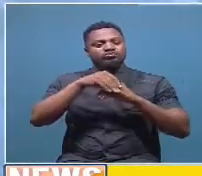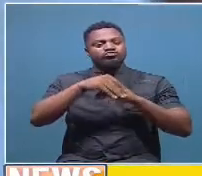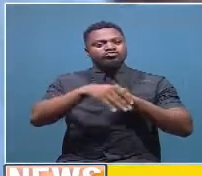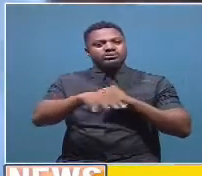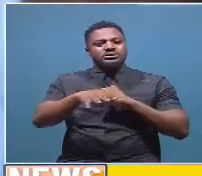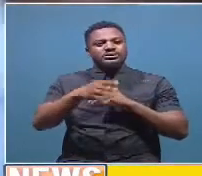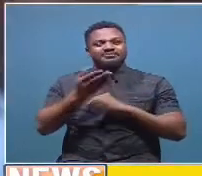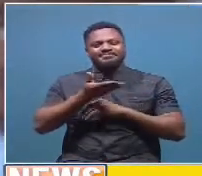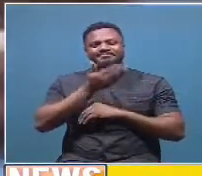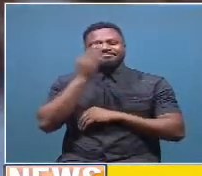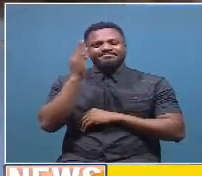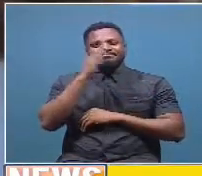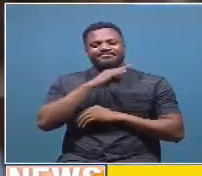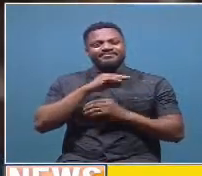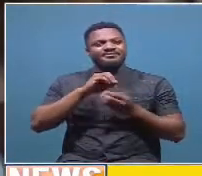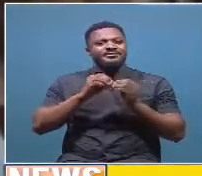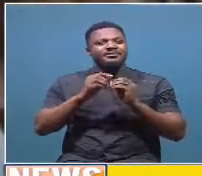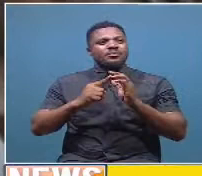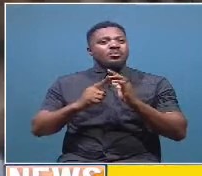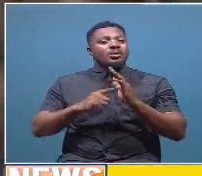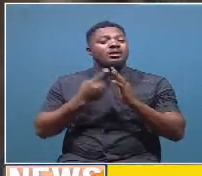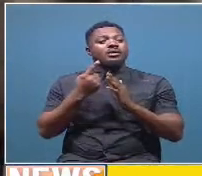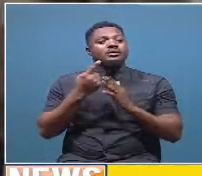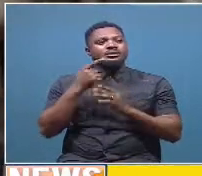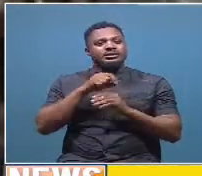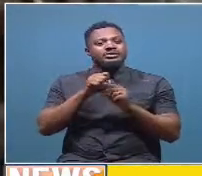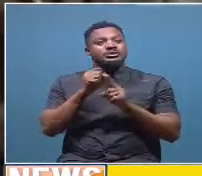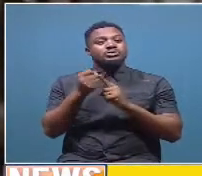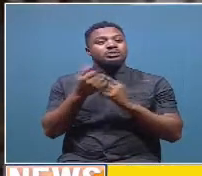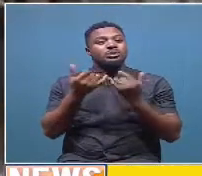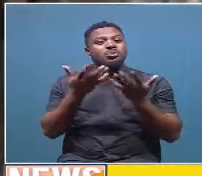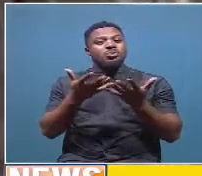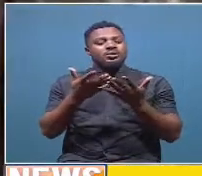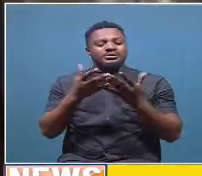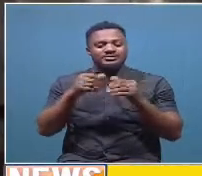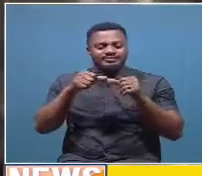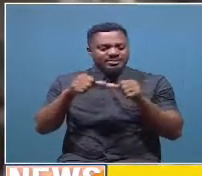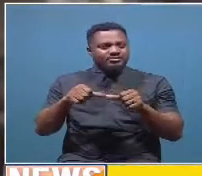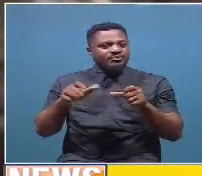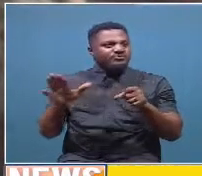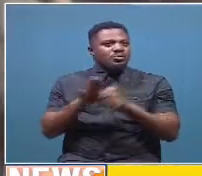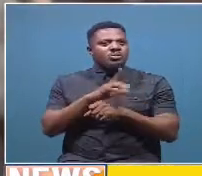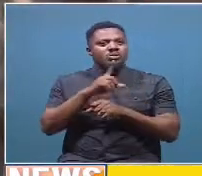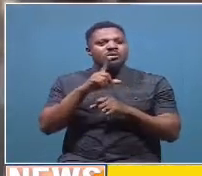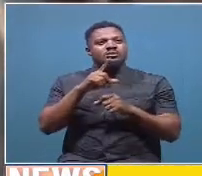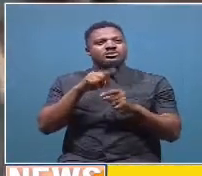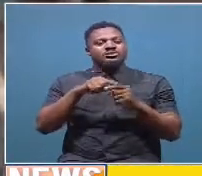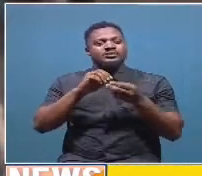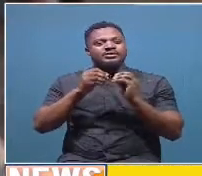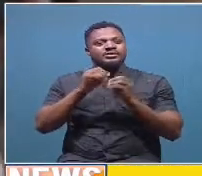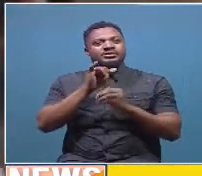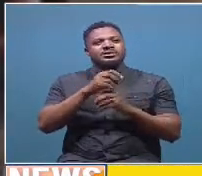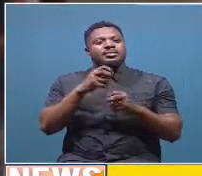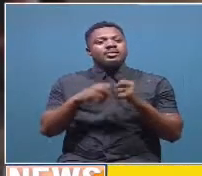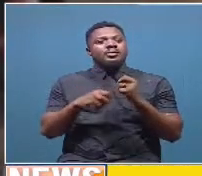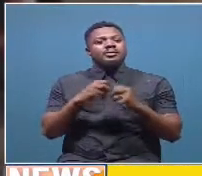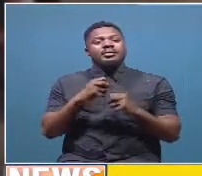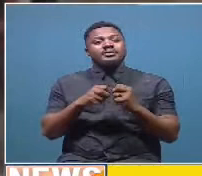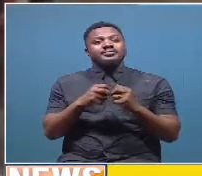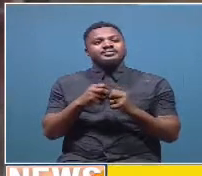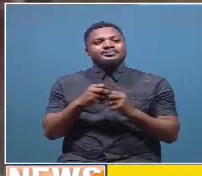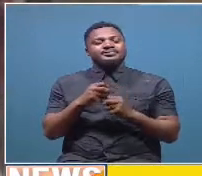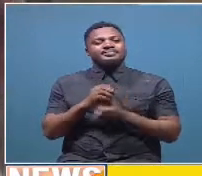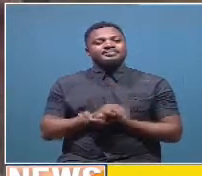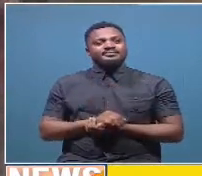and fixing it permanently. And so that is the situation. They want a permanent solution to this particular breakdown of